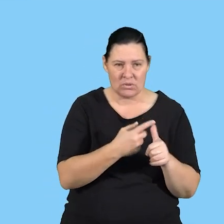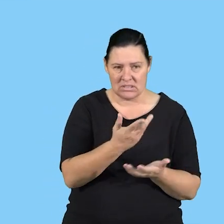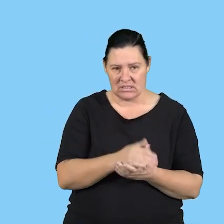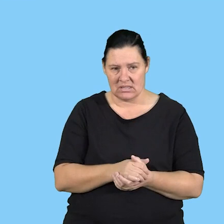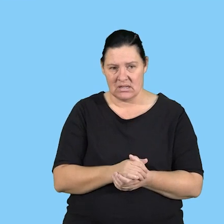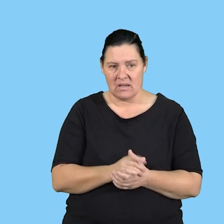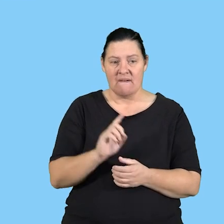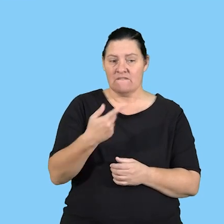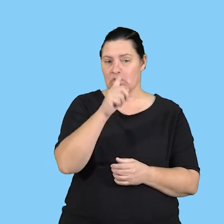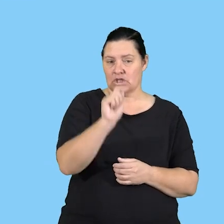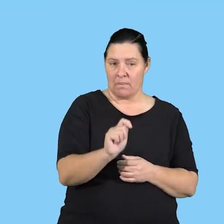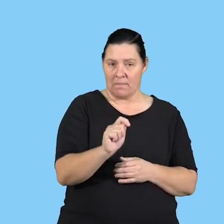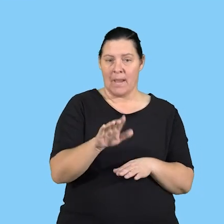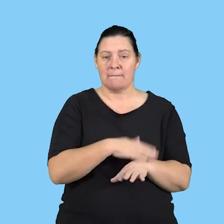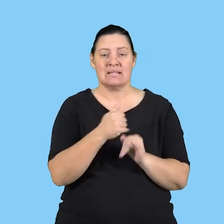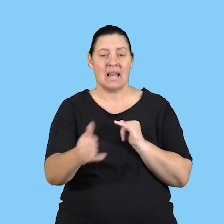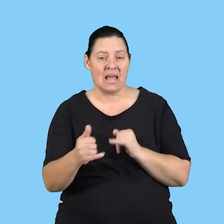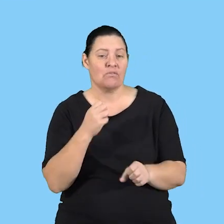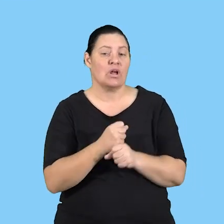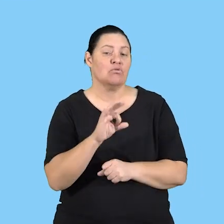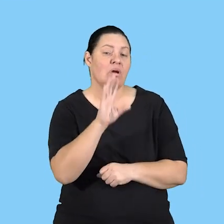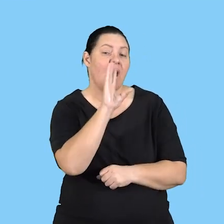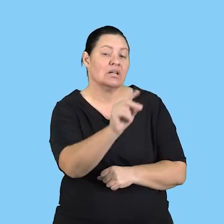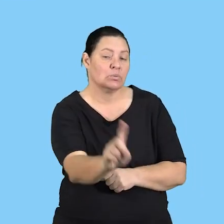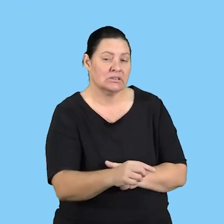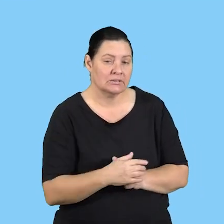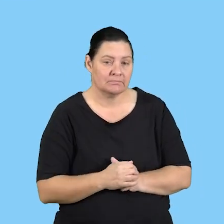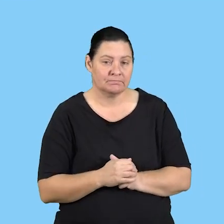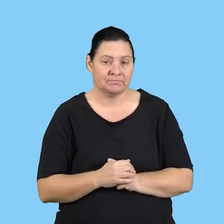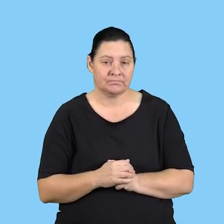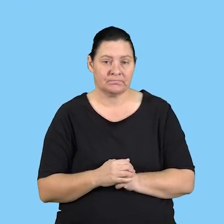in this first term, the baseline asked the Grade 3s,